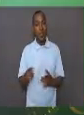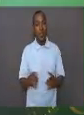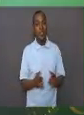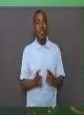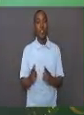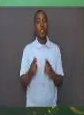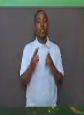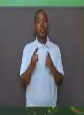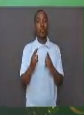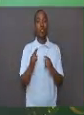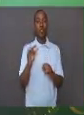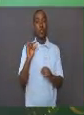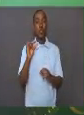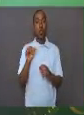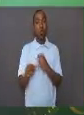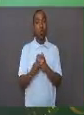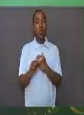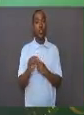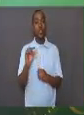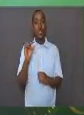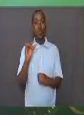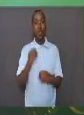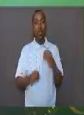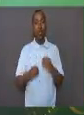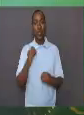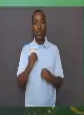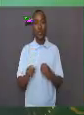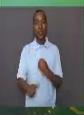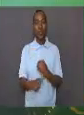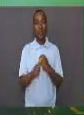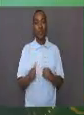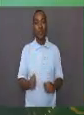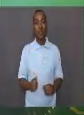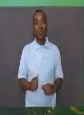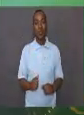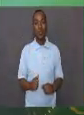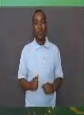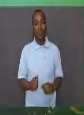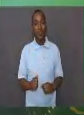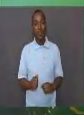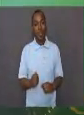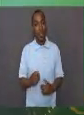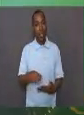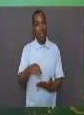to control harmful microorganisms. We learned about